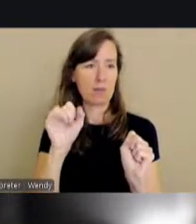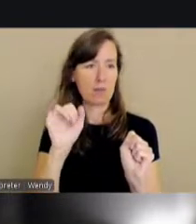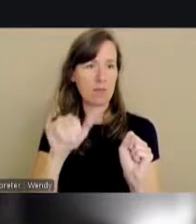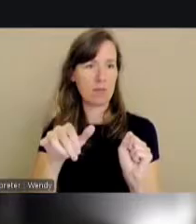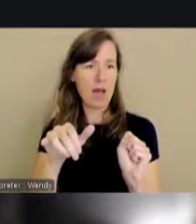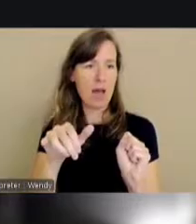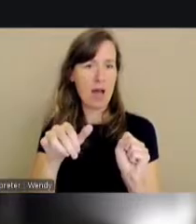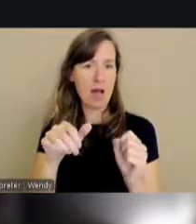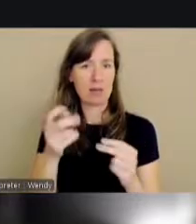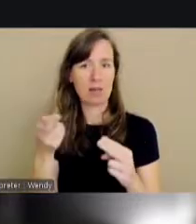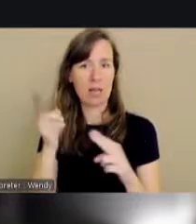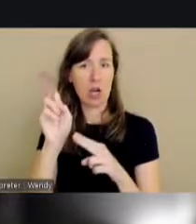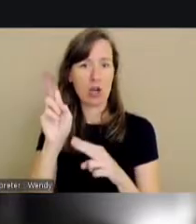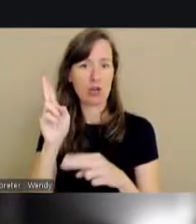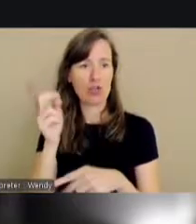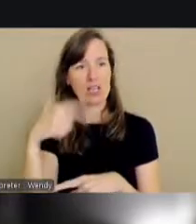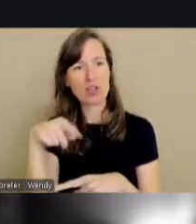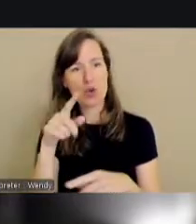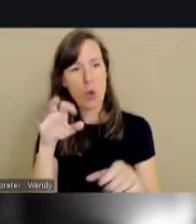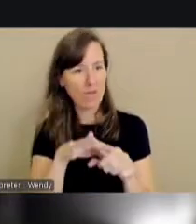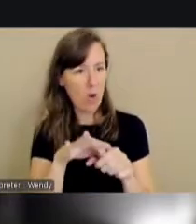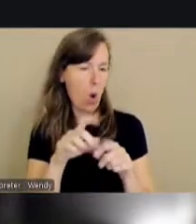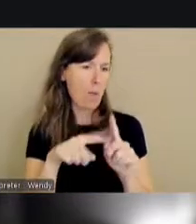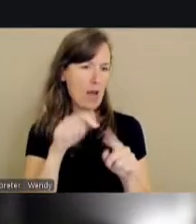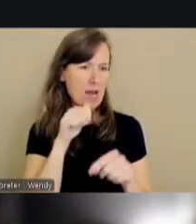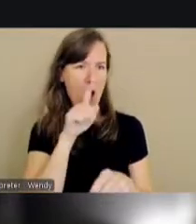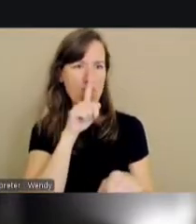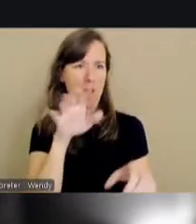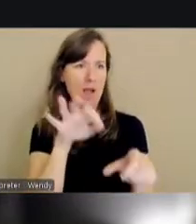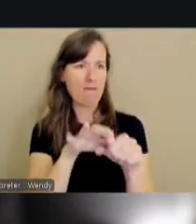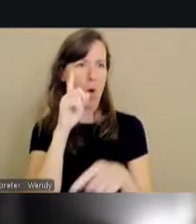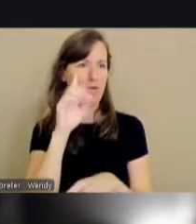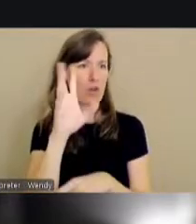ones voting, but you're not really going to vote for 6 cents, are you?